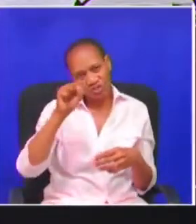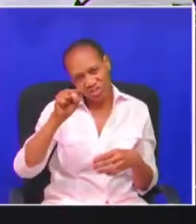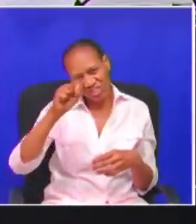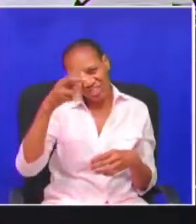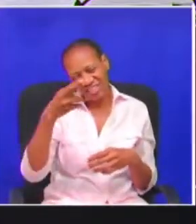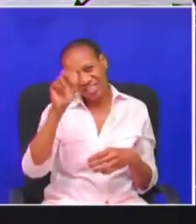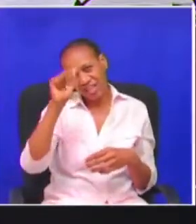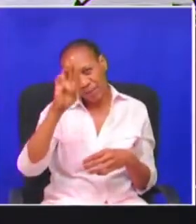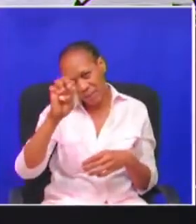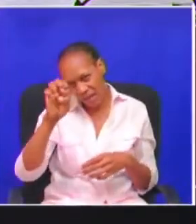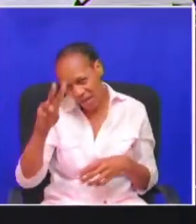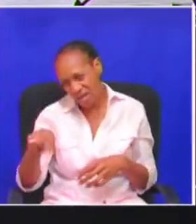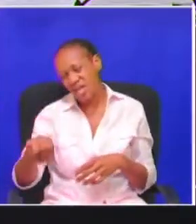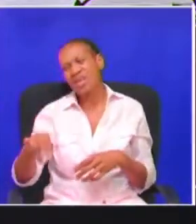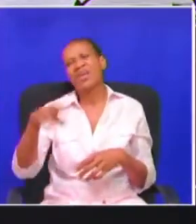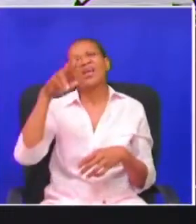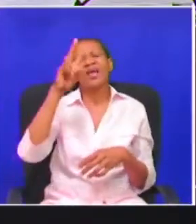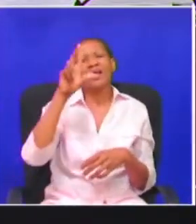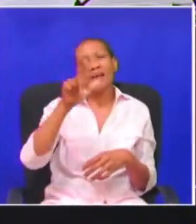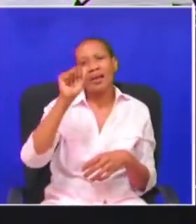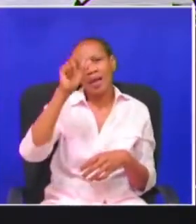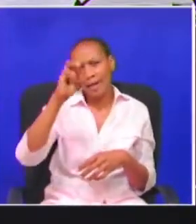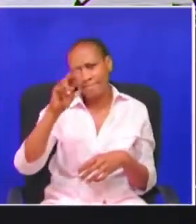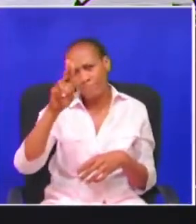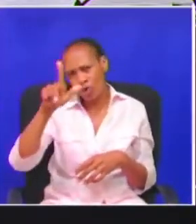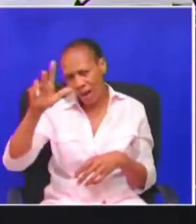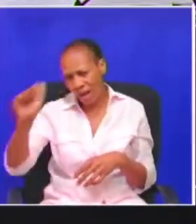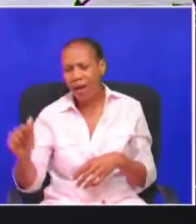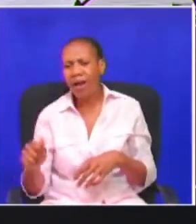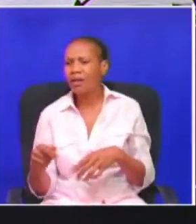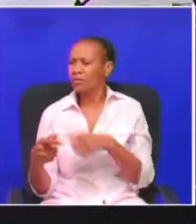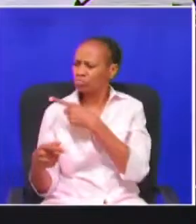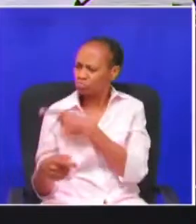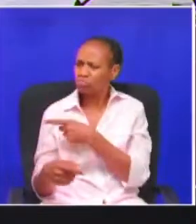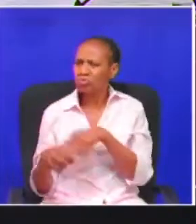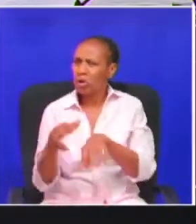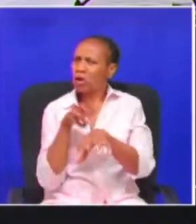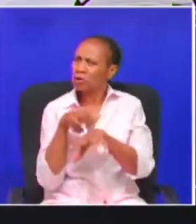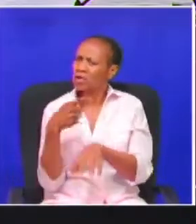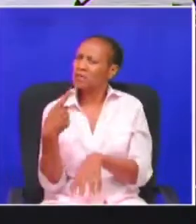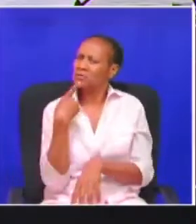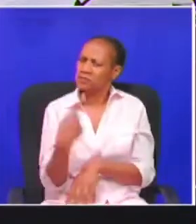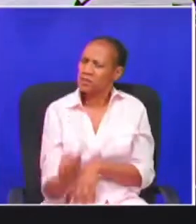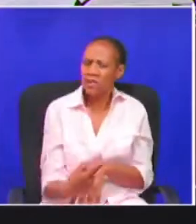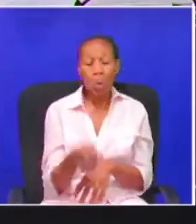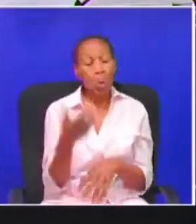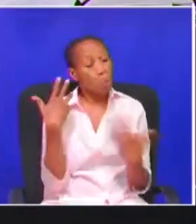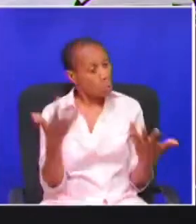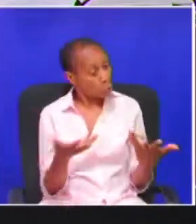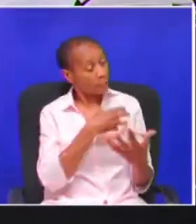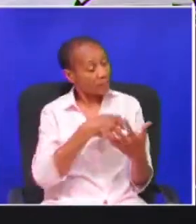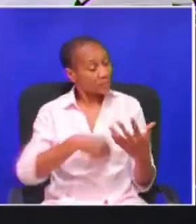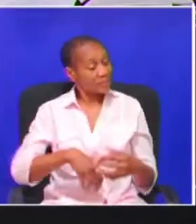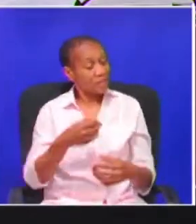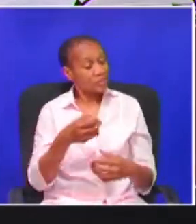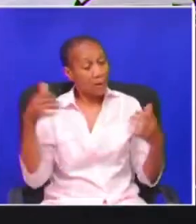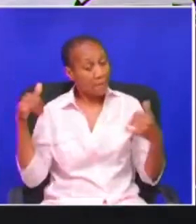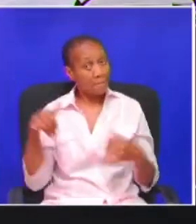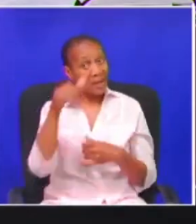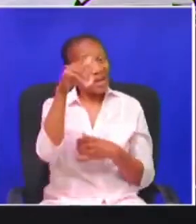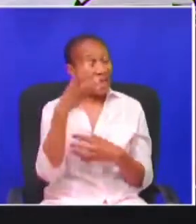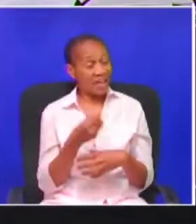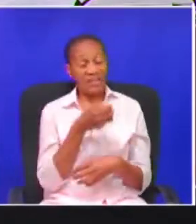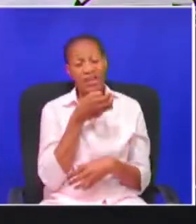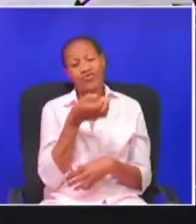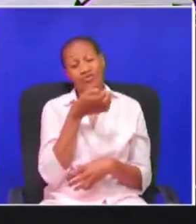in, and Steenhuisen said, "Oh, Mr. President, there isn't even a drink on this plane." And he said, "This